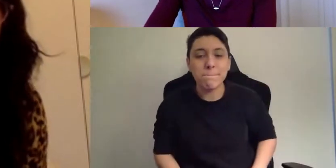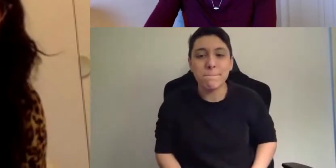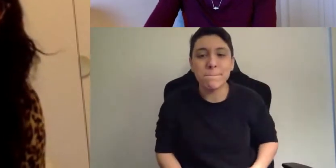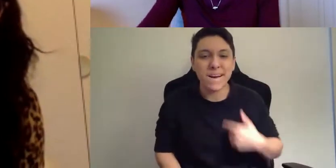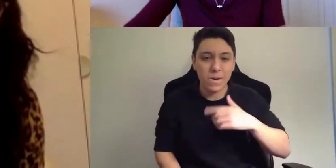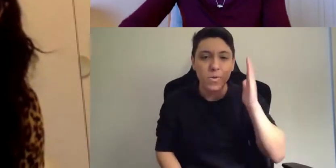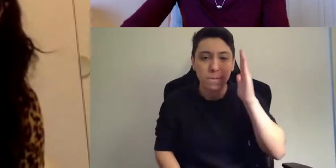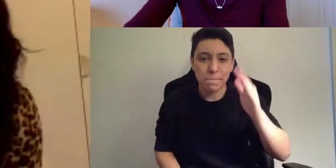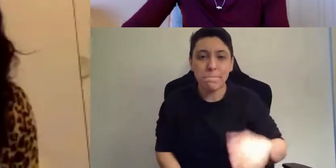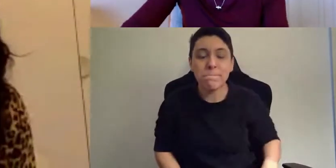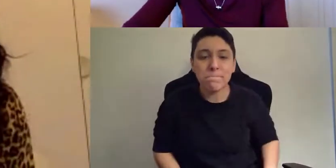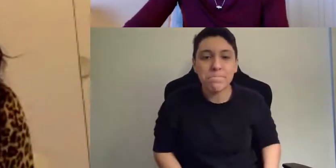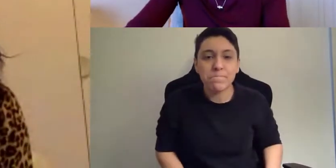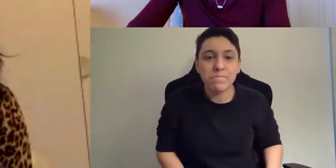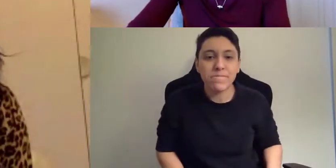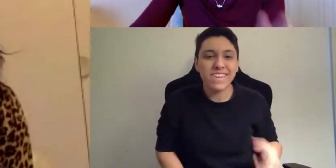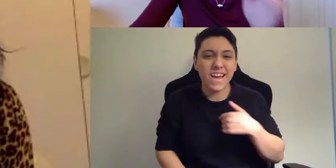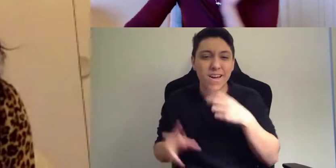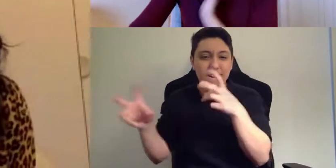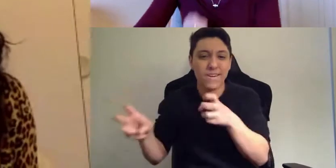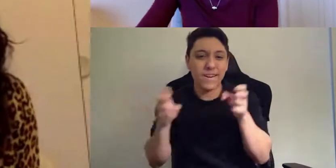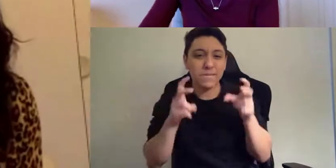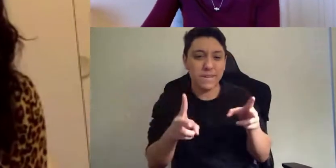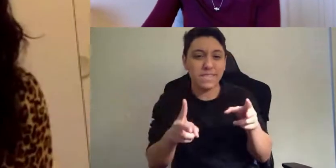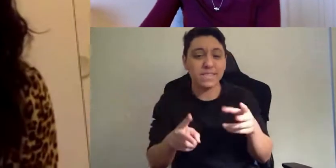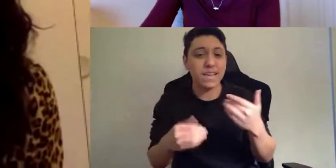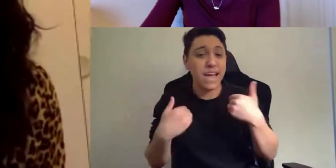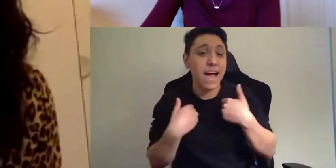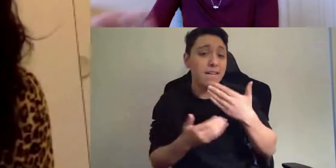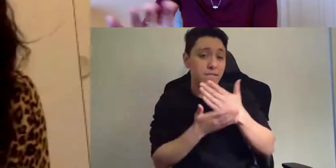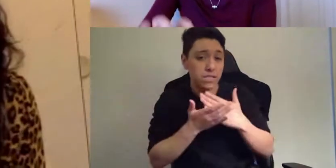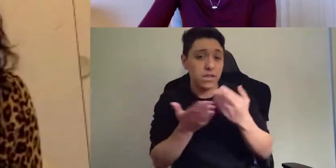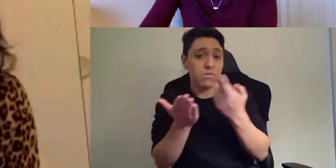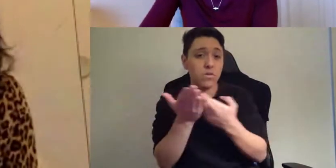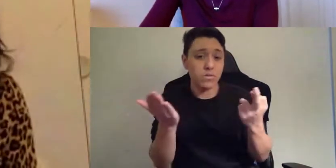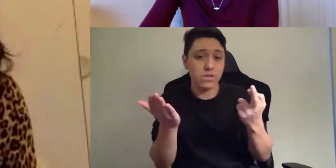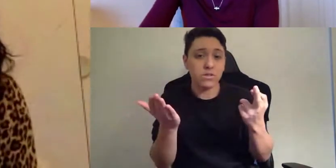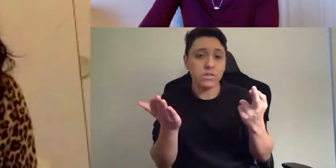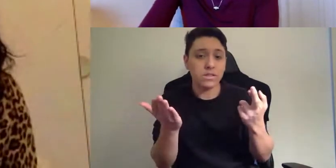Okay. I can copy and paste them over here. I have some resources.